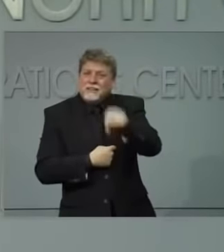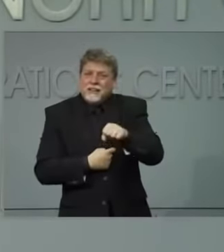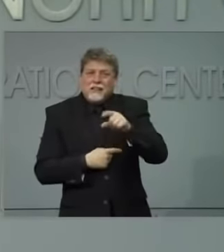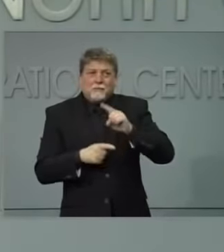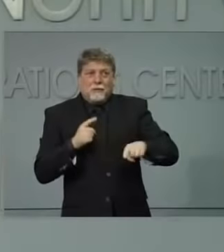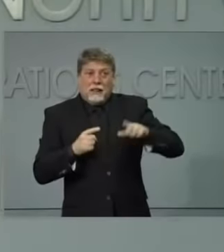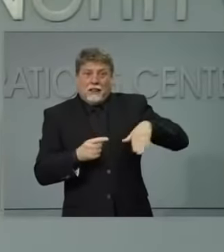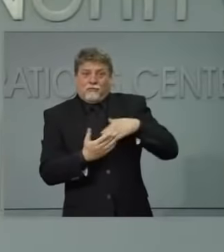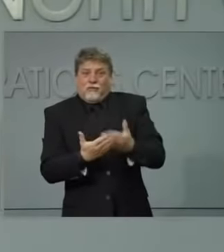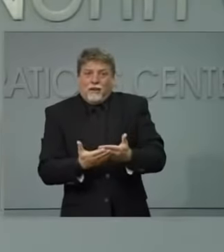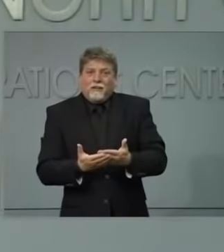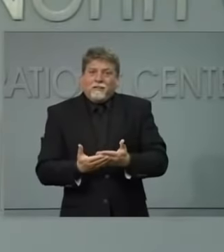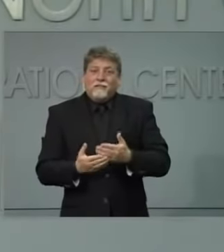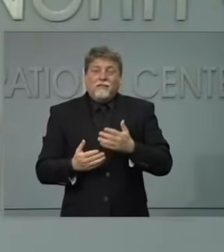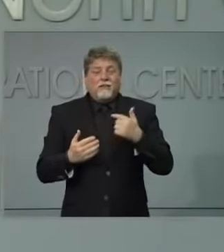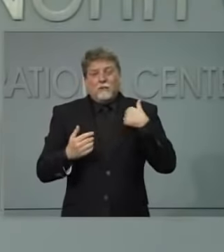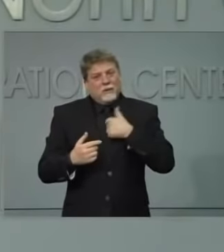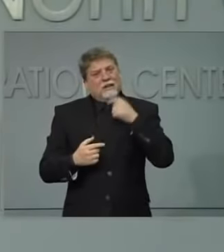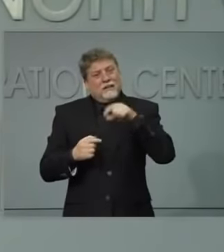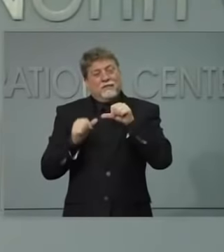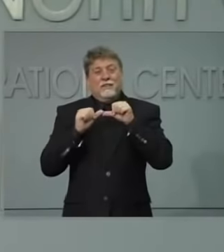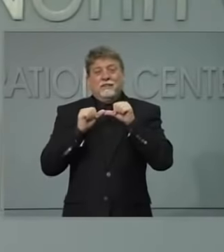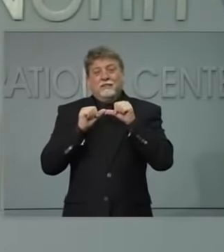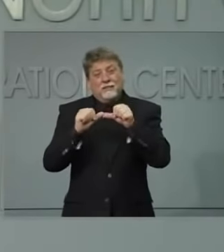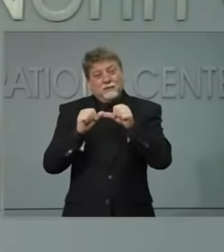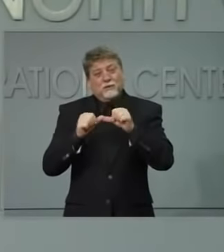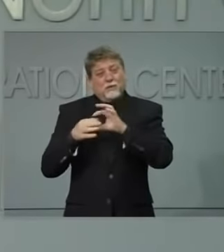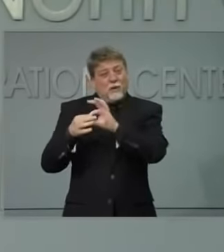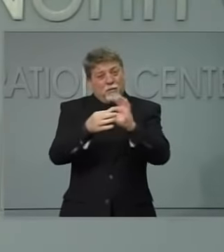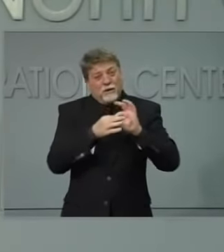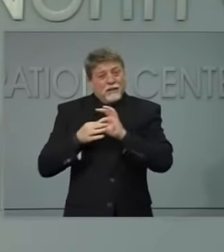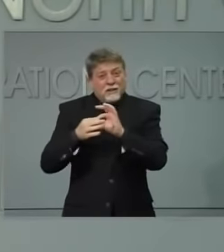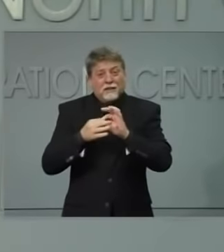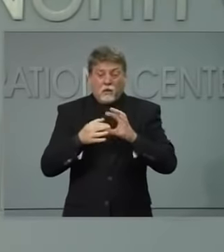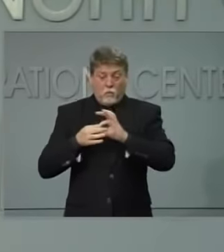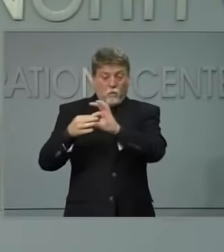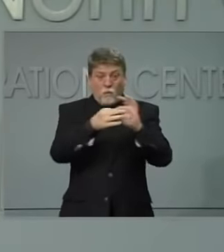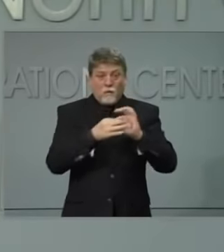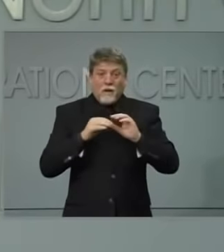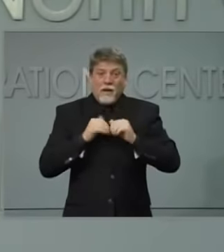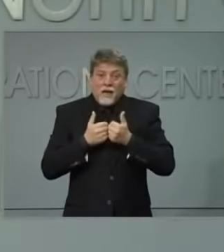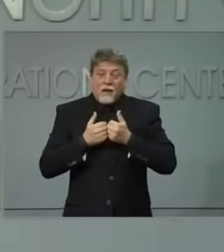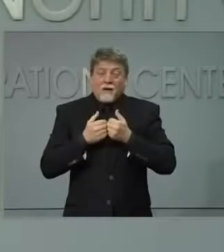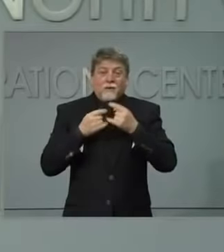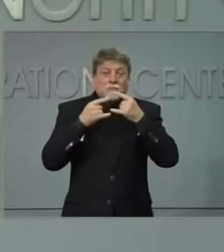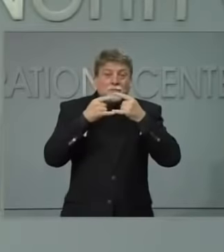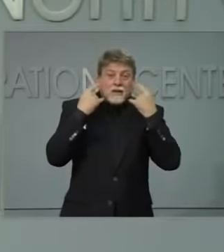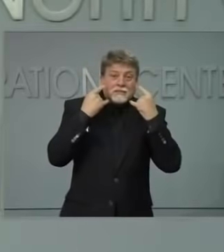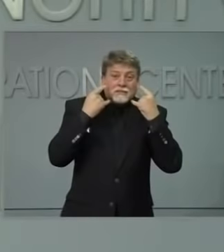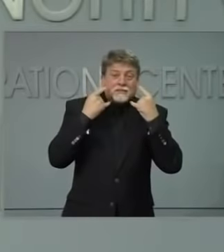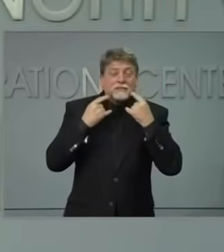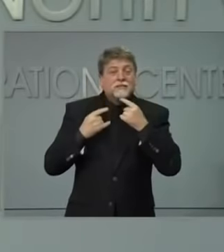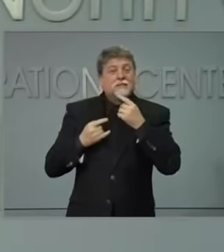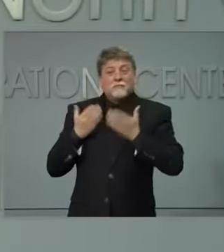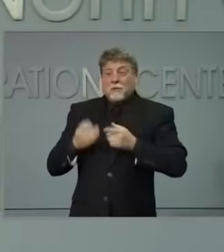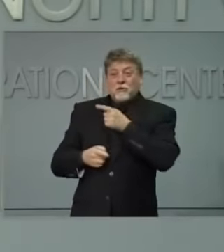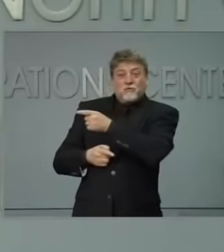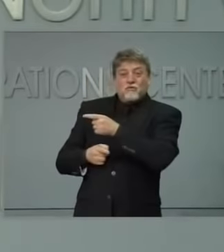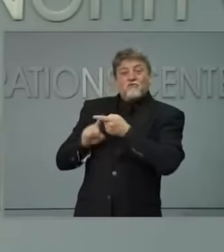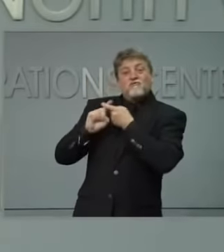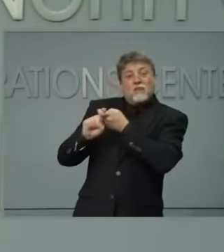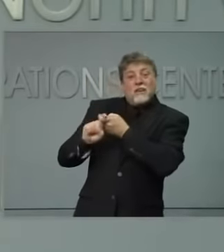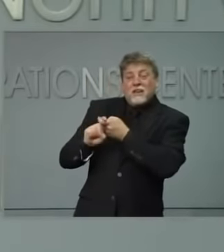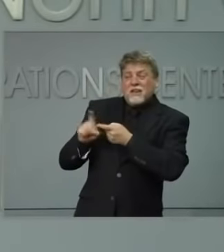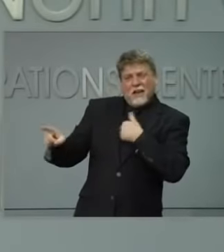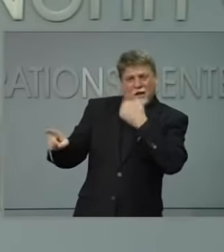all of us working together can do that. Wear a mask, even with people you know and trust. It helps